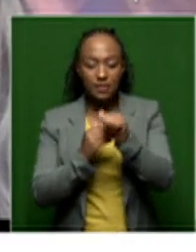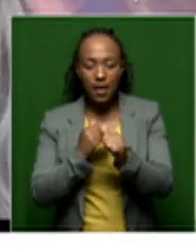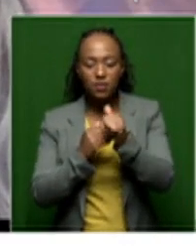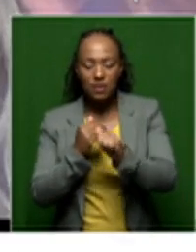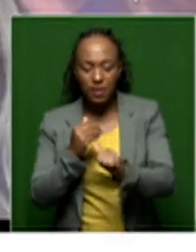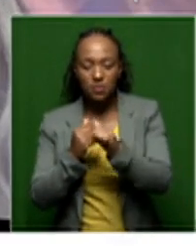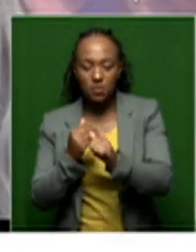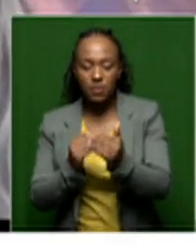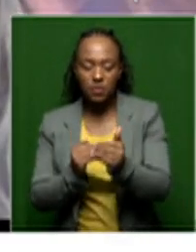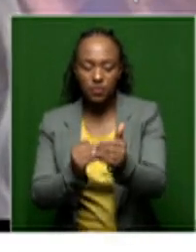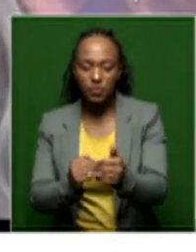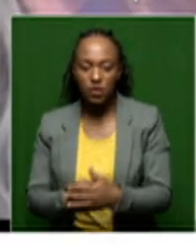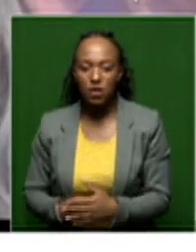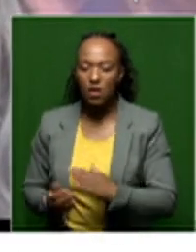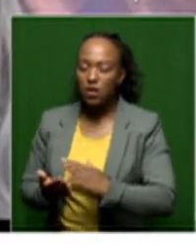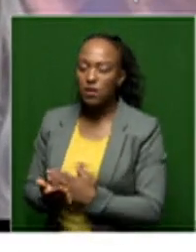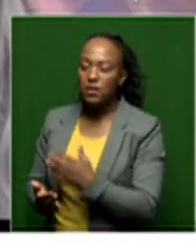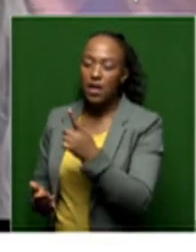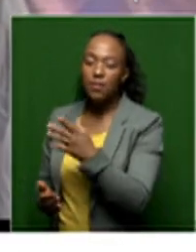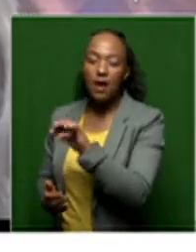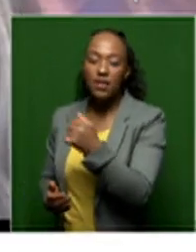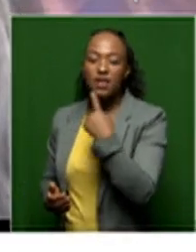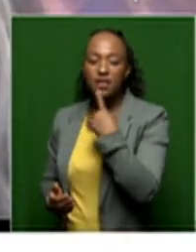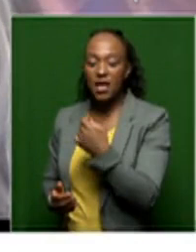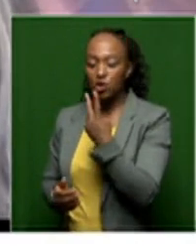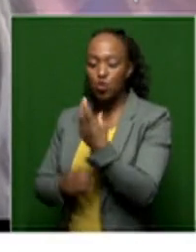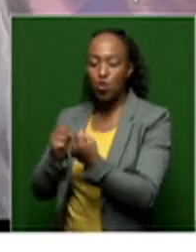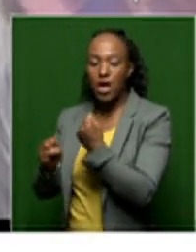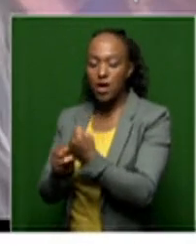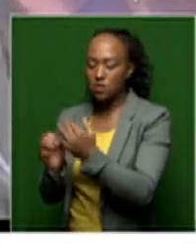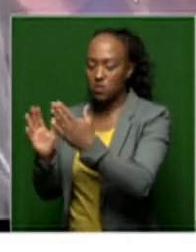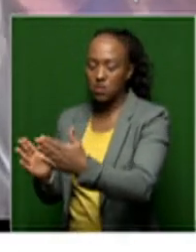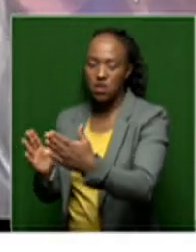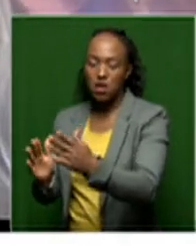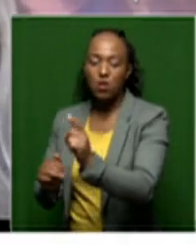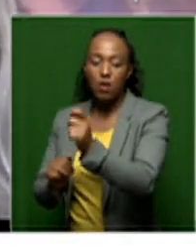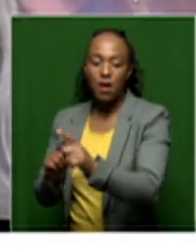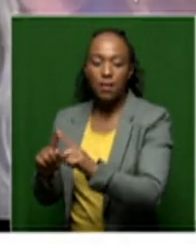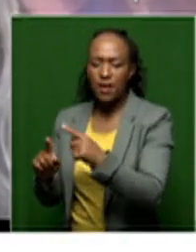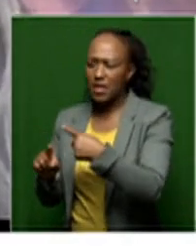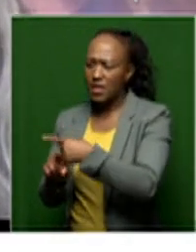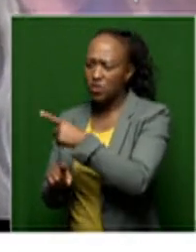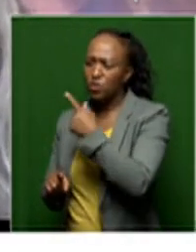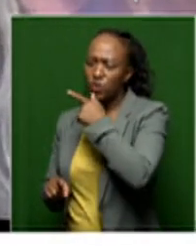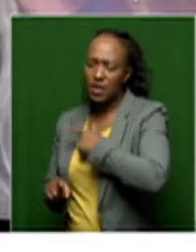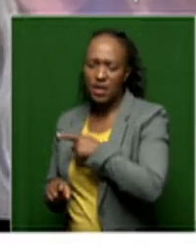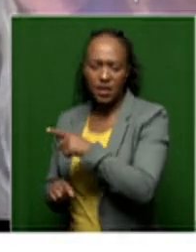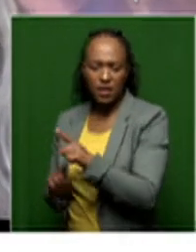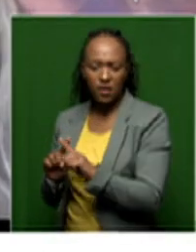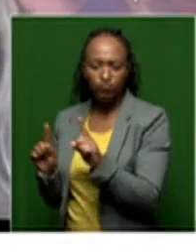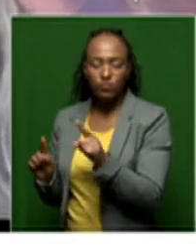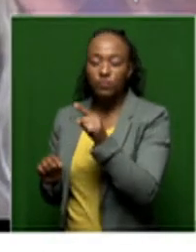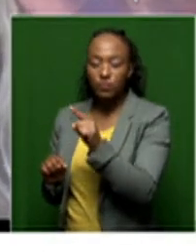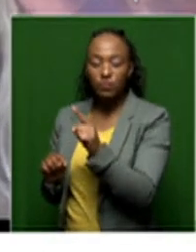you, no, you can go once every 2 years, or that's what they'll pay for. And that is kind of against what you're saying, and